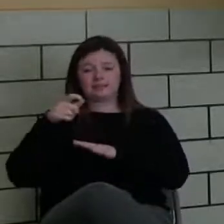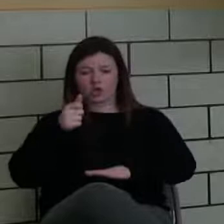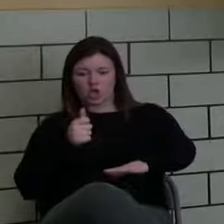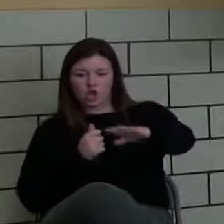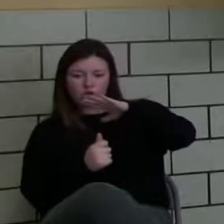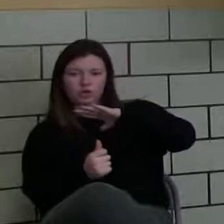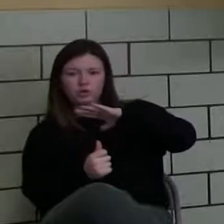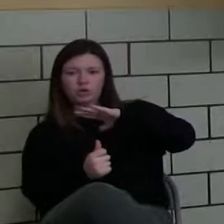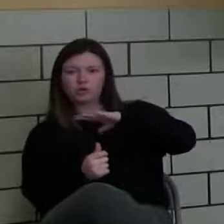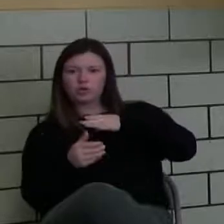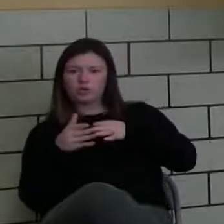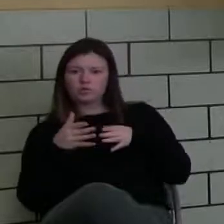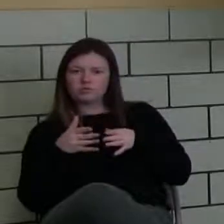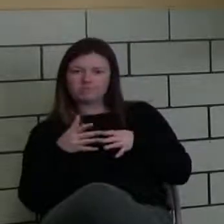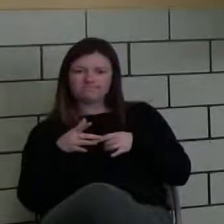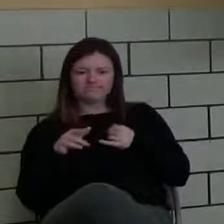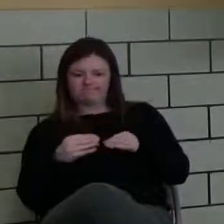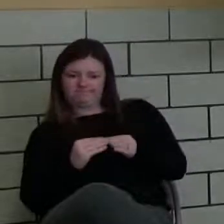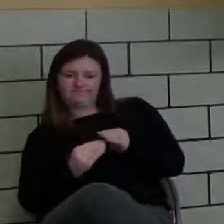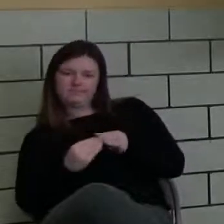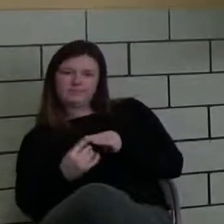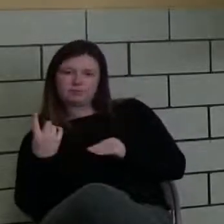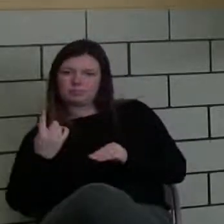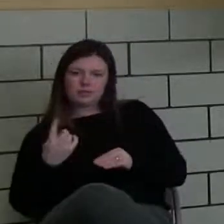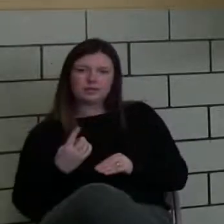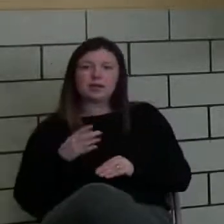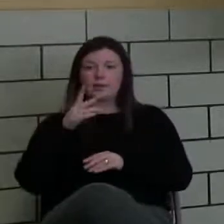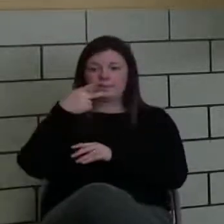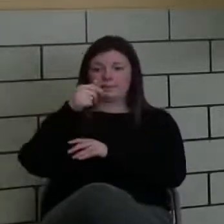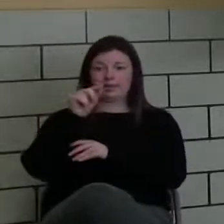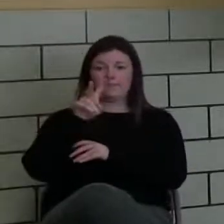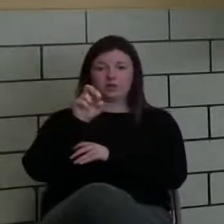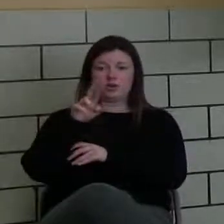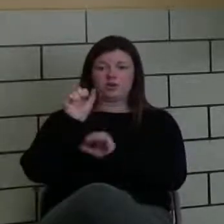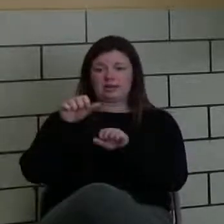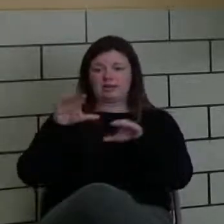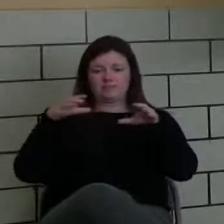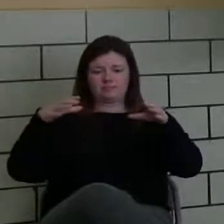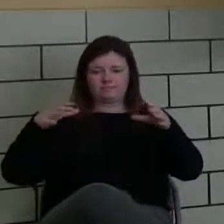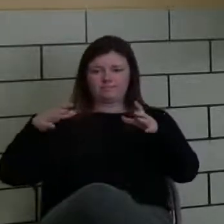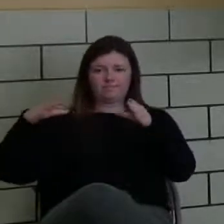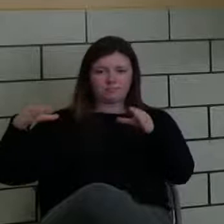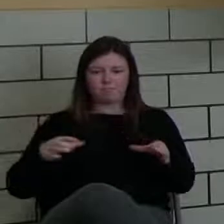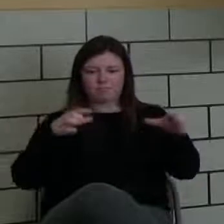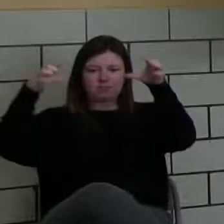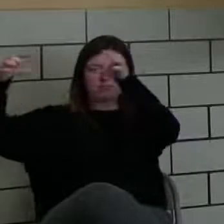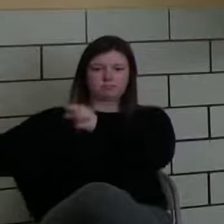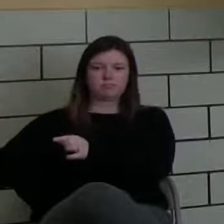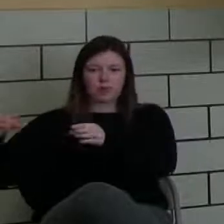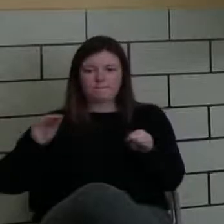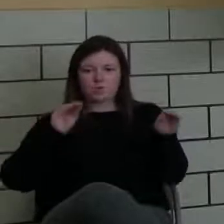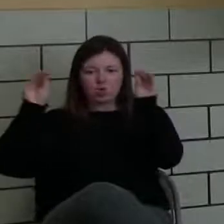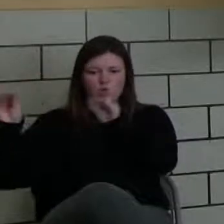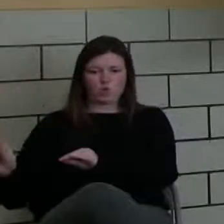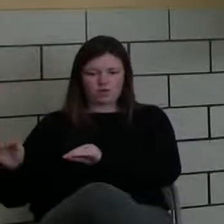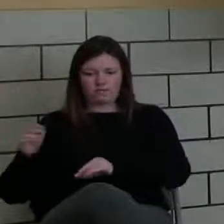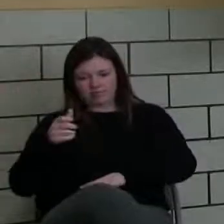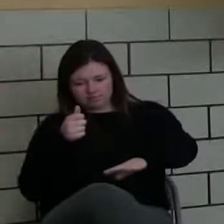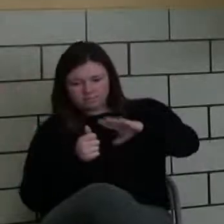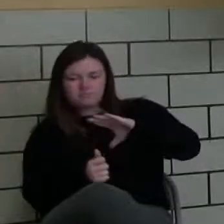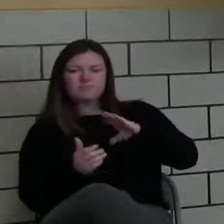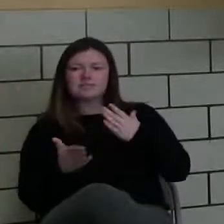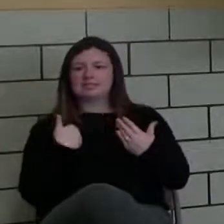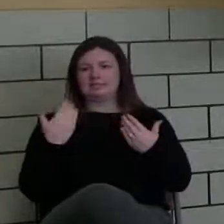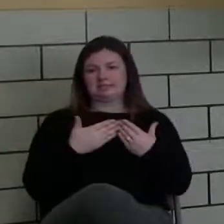pavers can be moved, we can cut into the concrete, repair the thing, put the concrete back, and replace those pavers. So they're a very